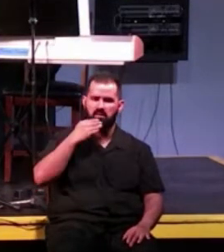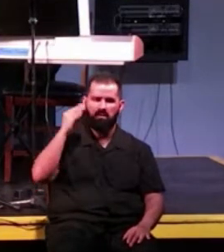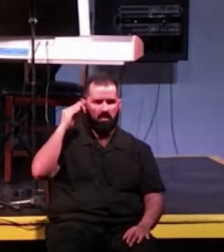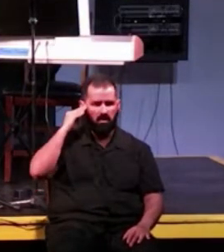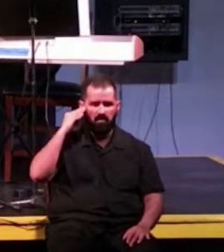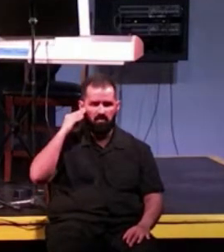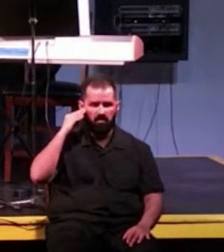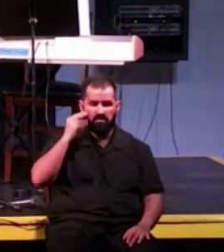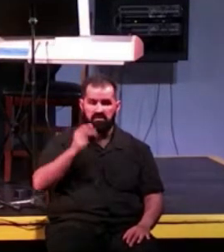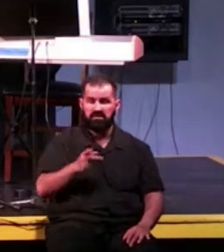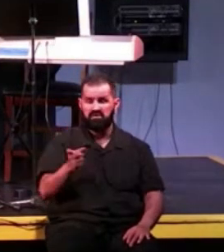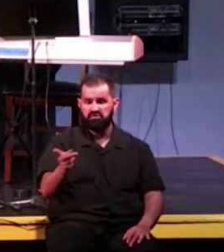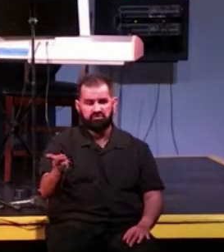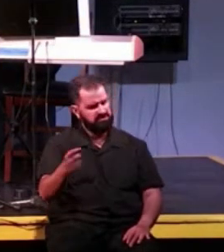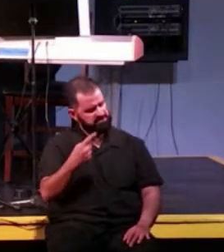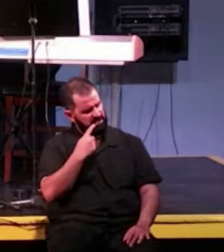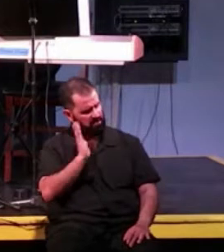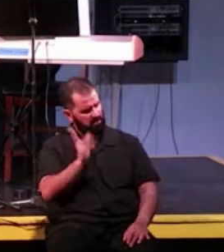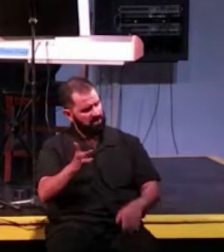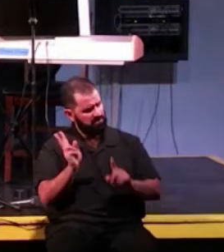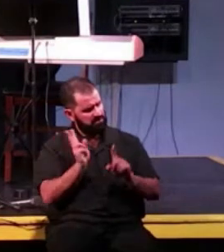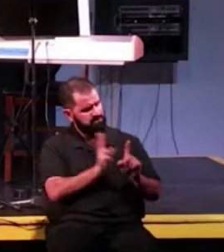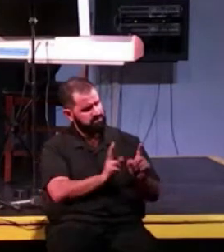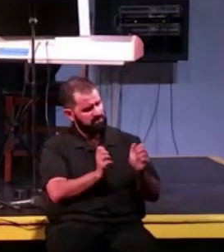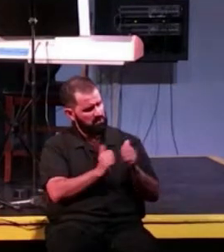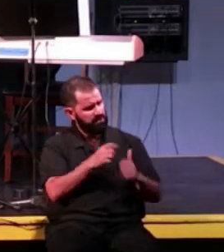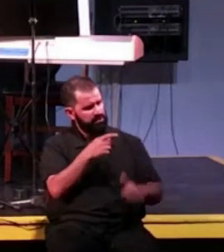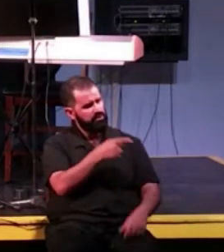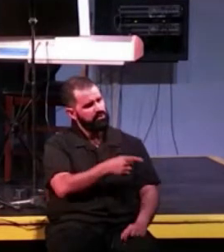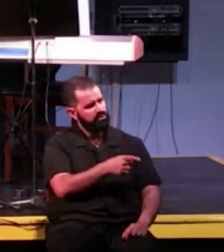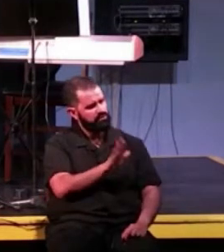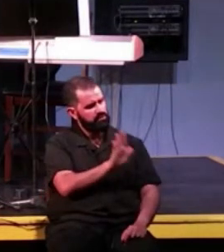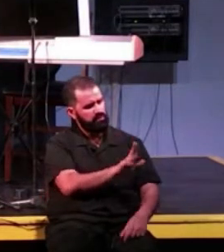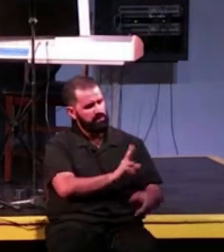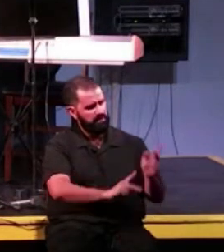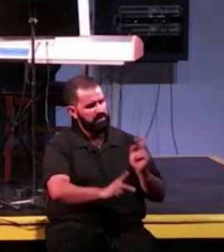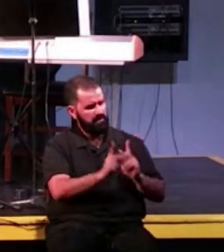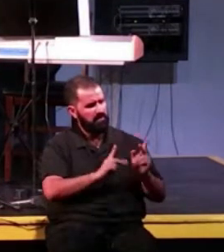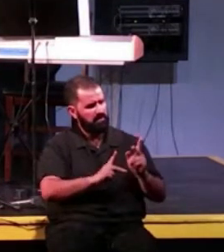He said to her, we will go back with you to your people.